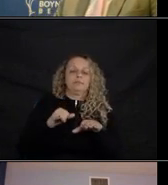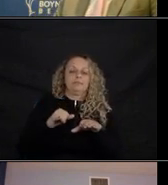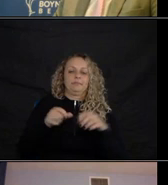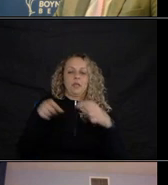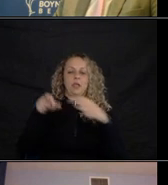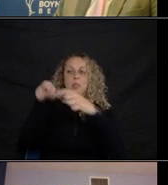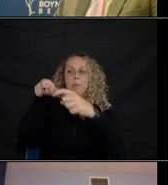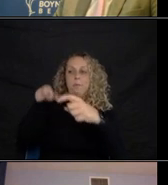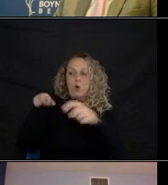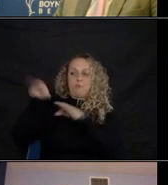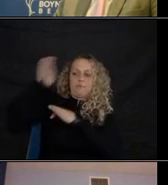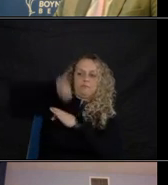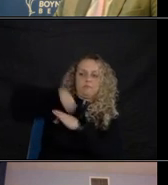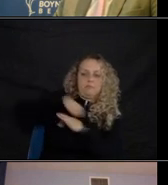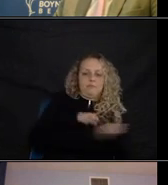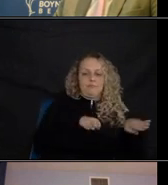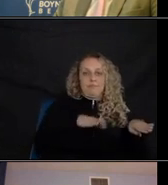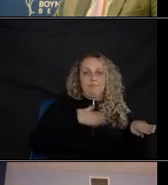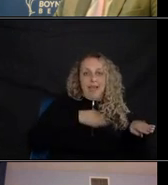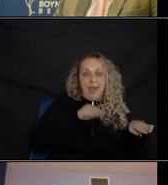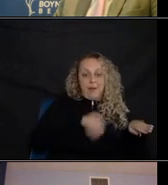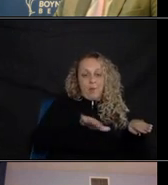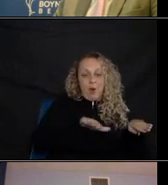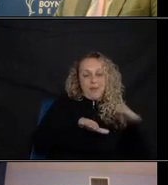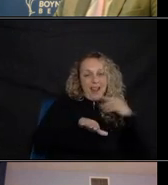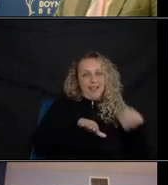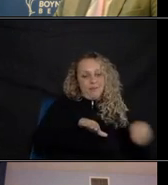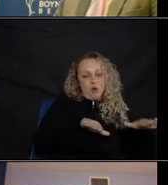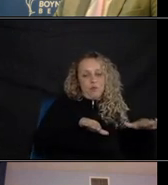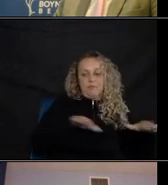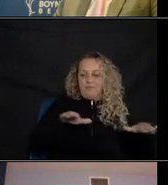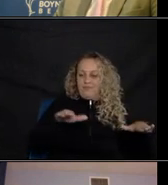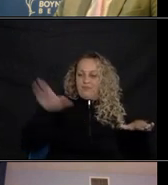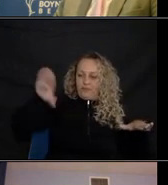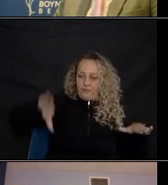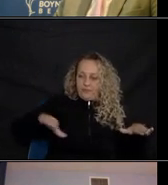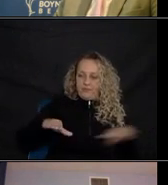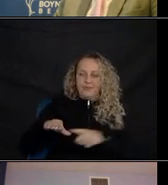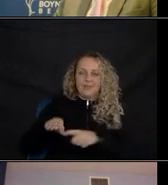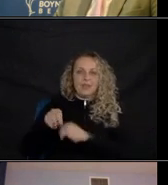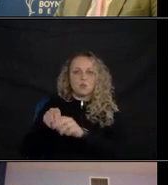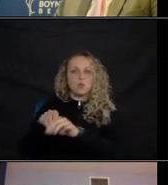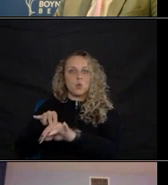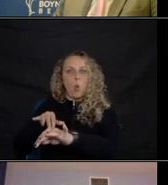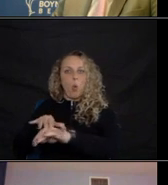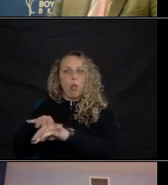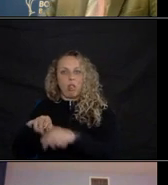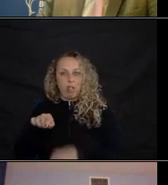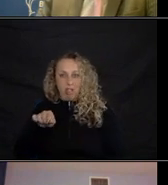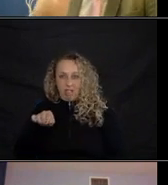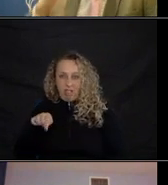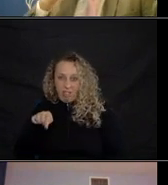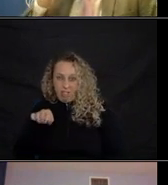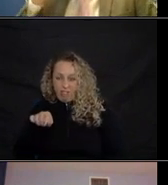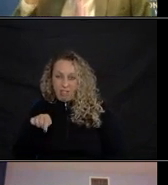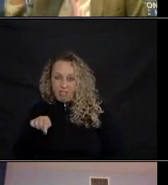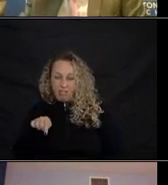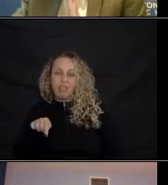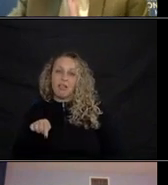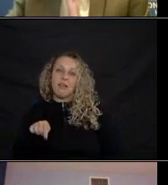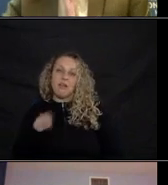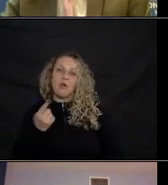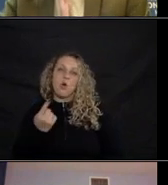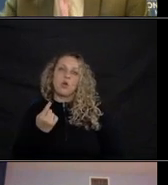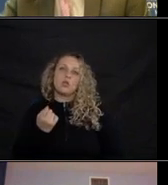berm. The bottom of the berm is a swale. The swale is only